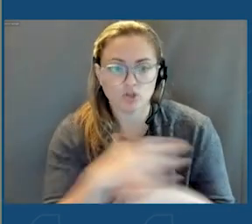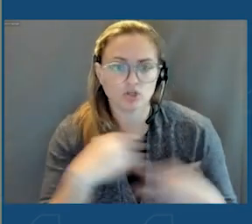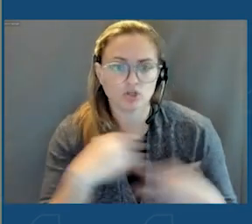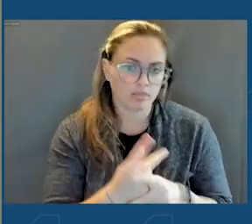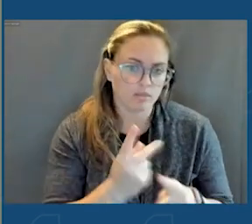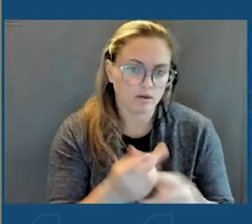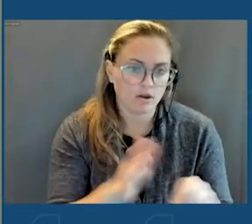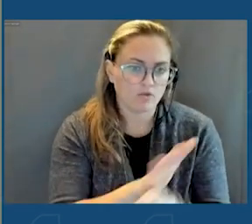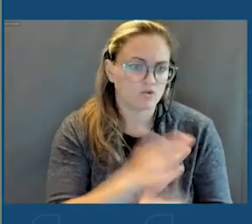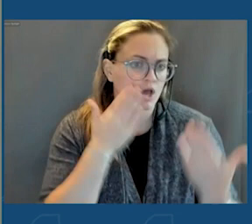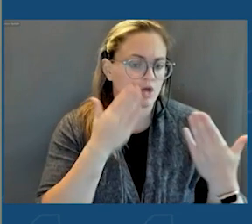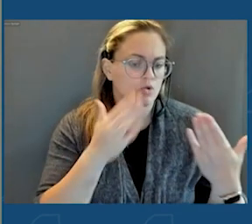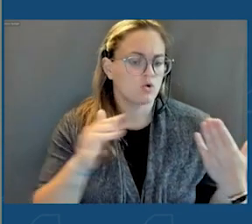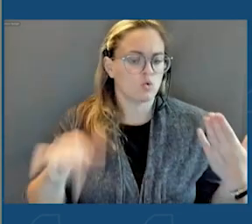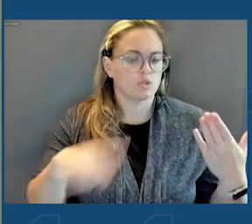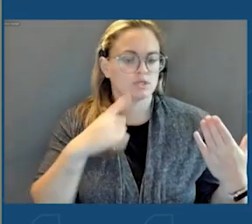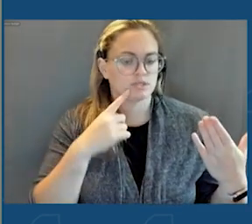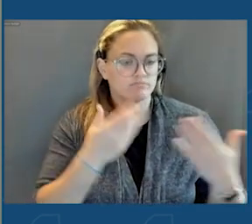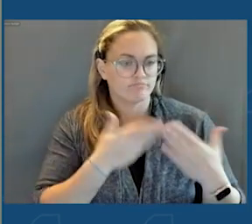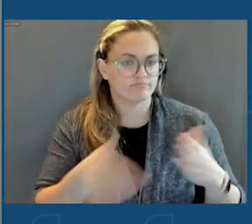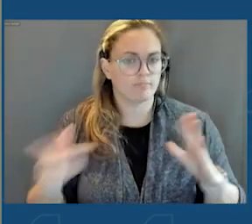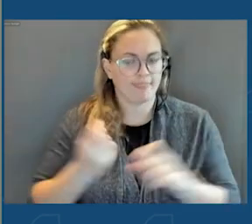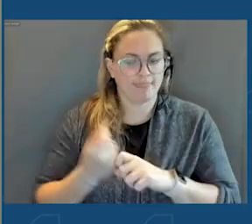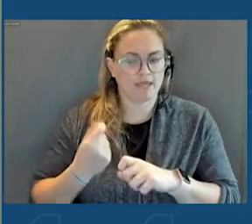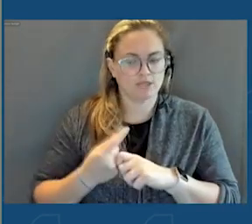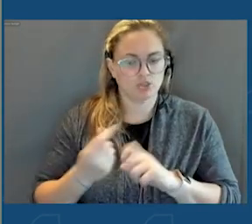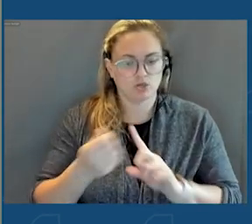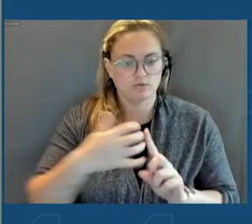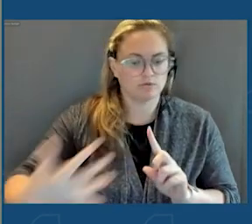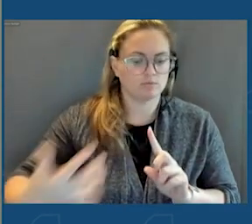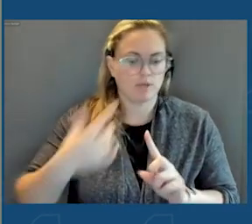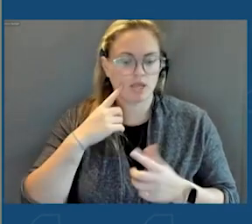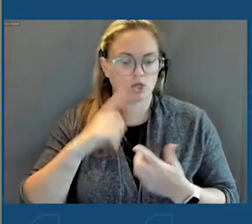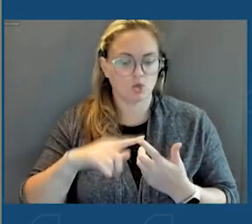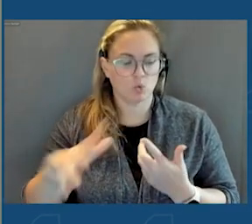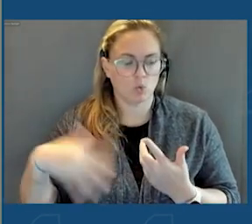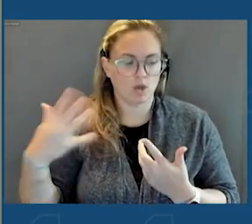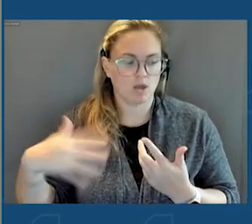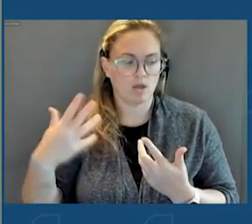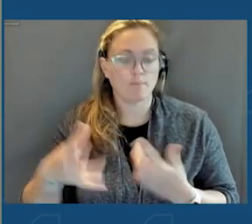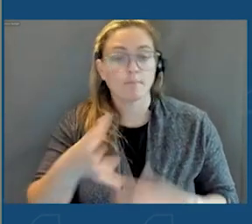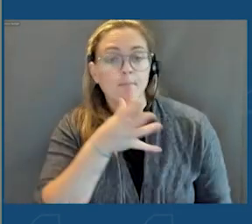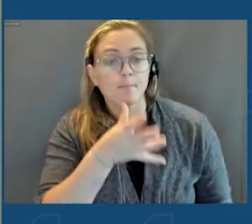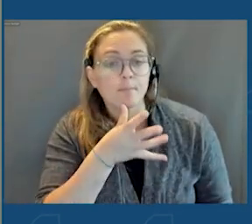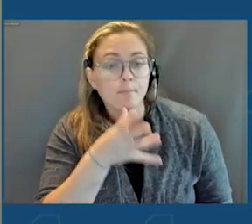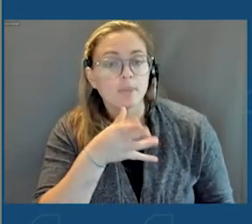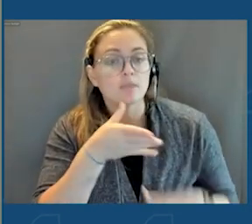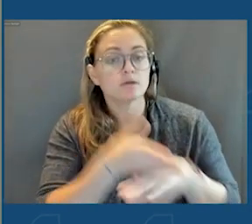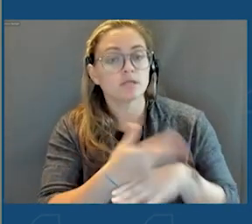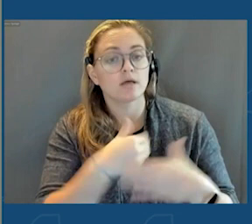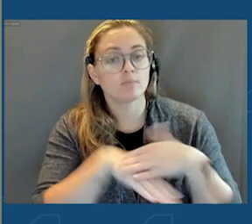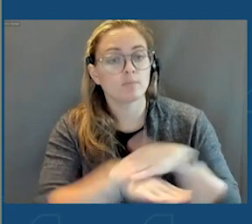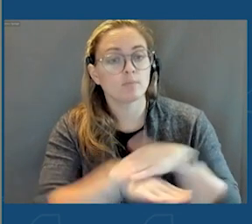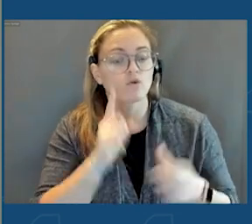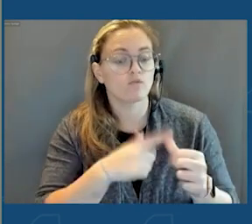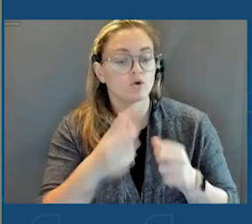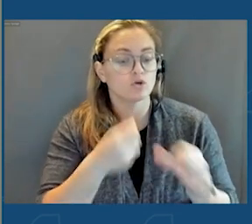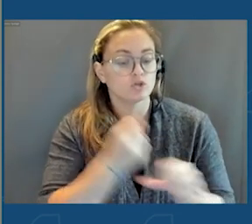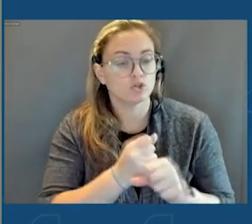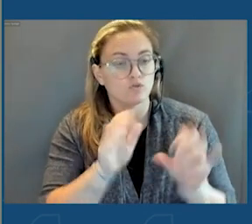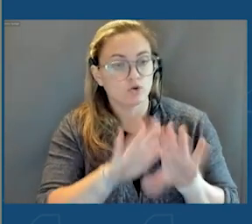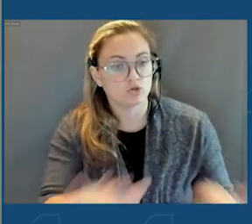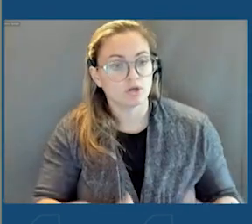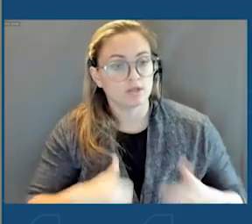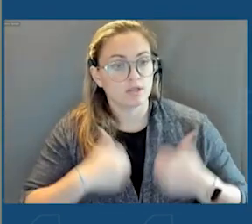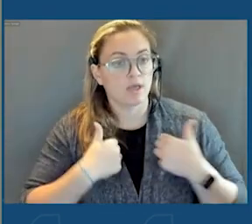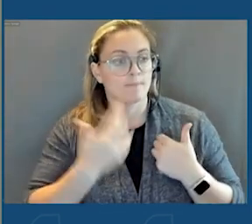I don't know if this is widely known, but last year I did expand it to mothers, postpartum mothers for the first year of a child's life because they were